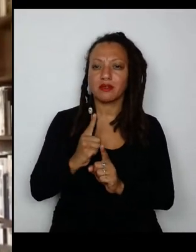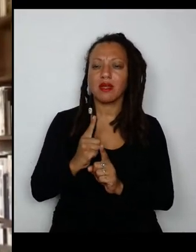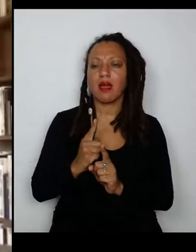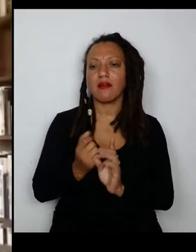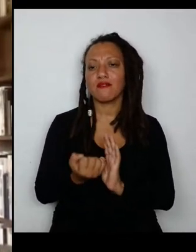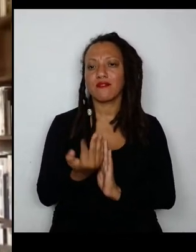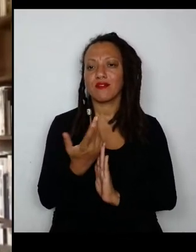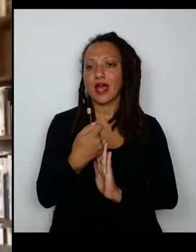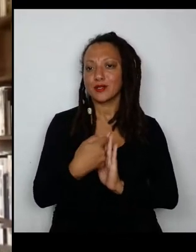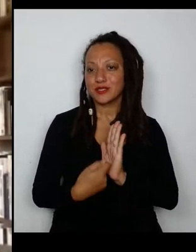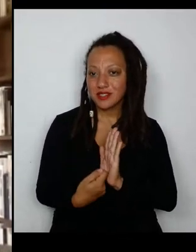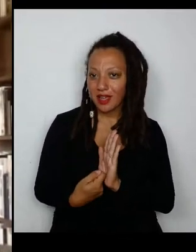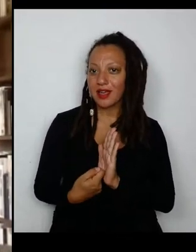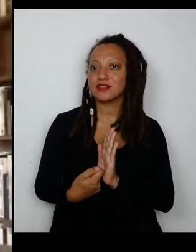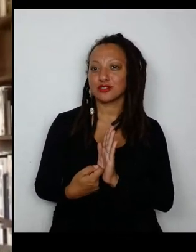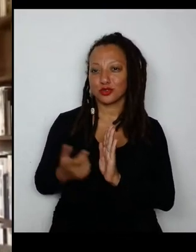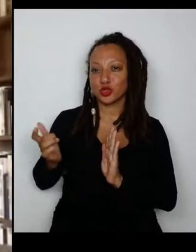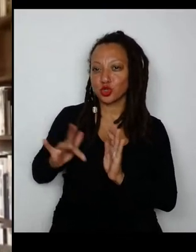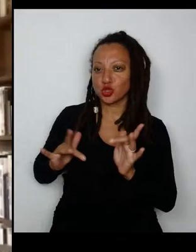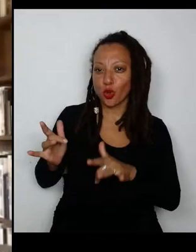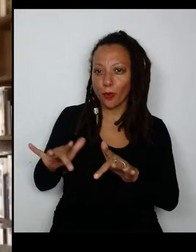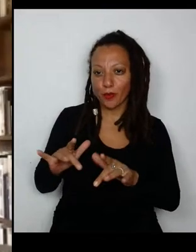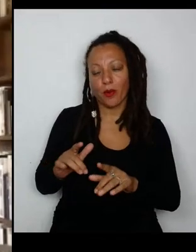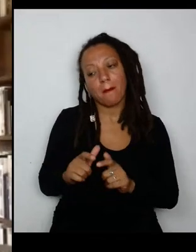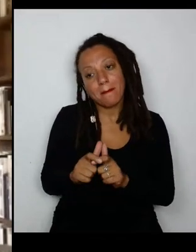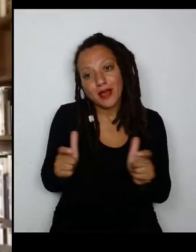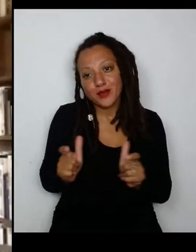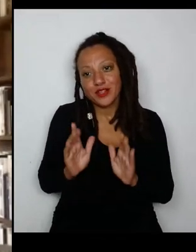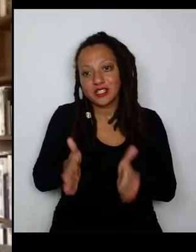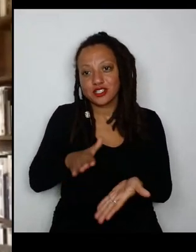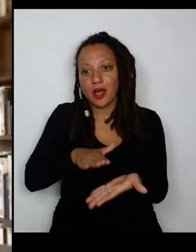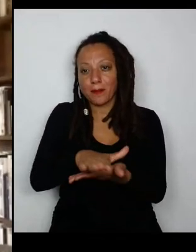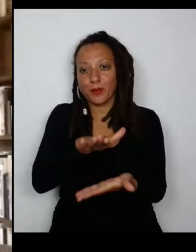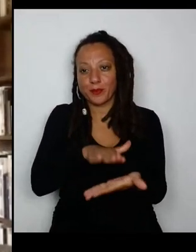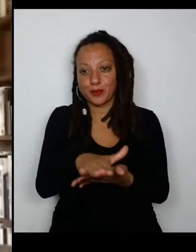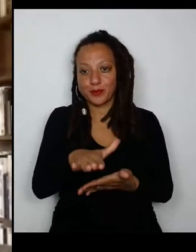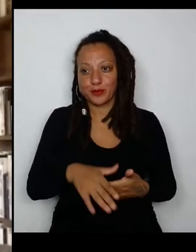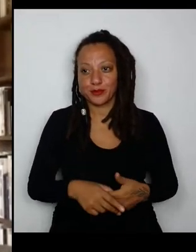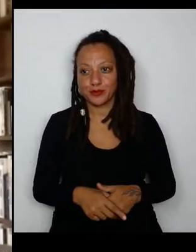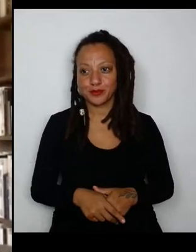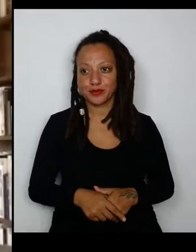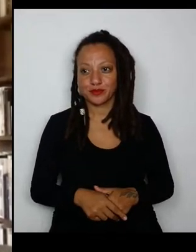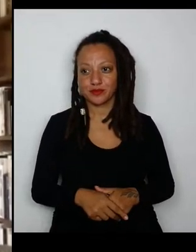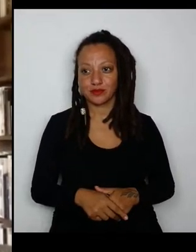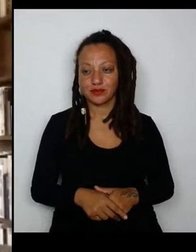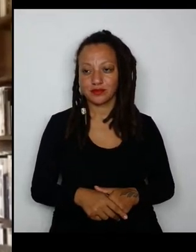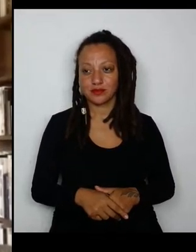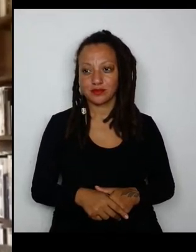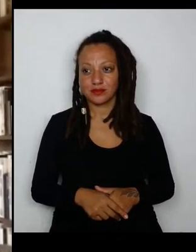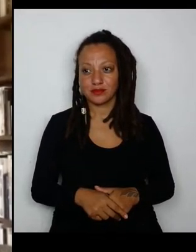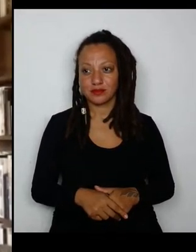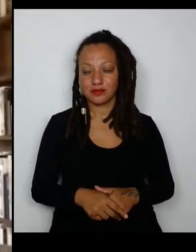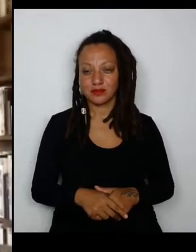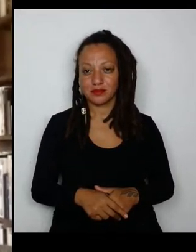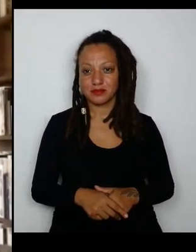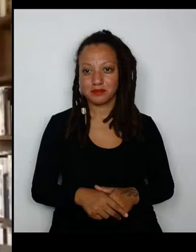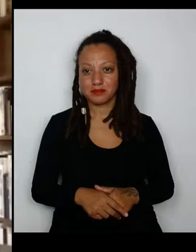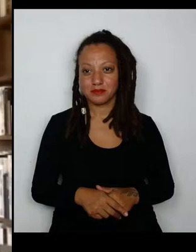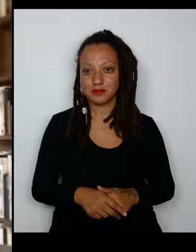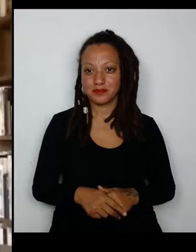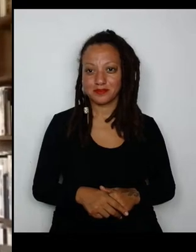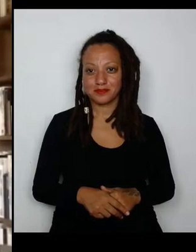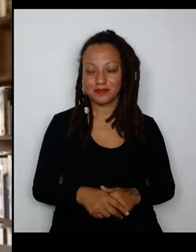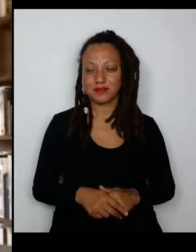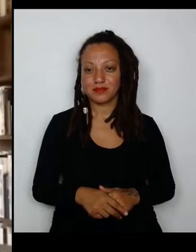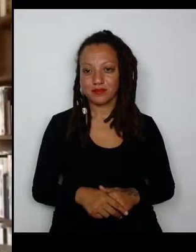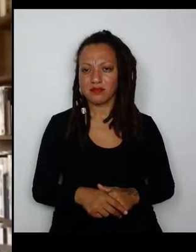there is certainly stuff that is that is not known about or not published yet so he was a prolific writer and it was also